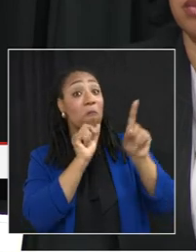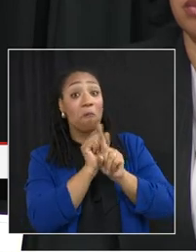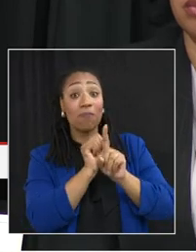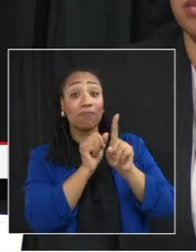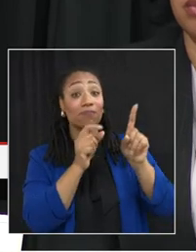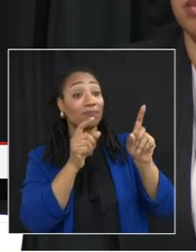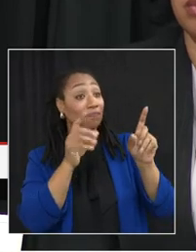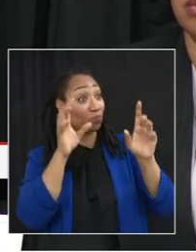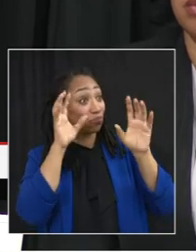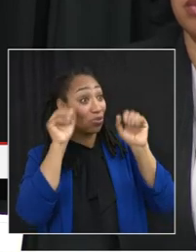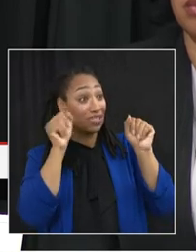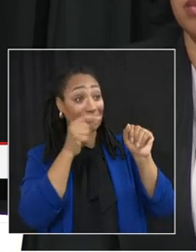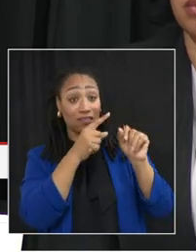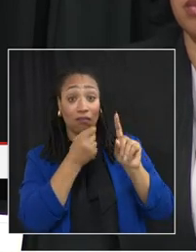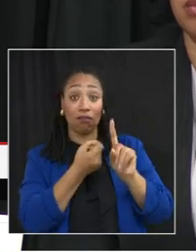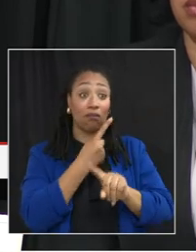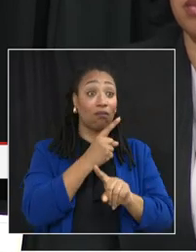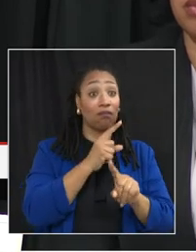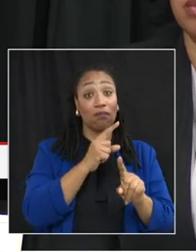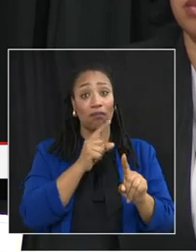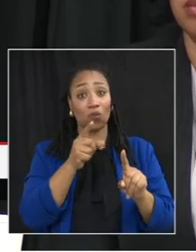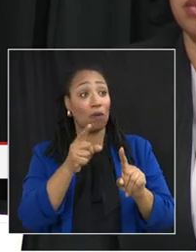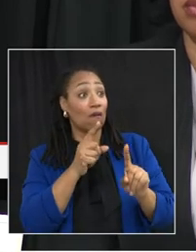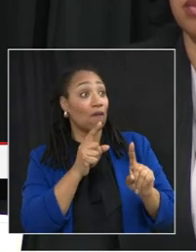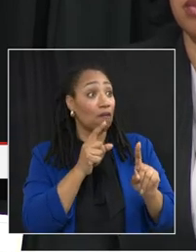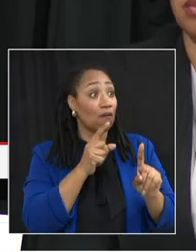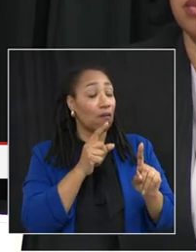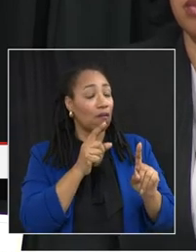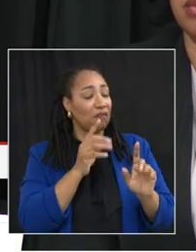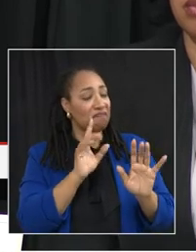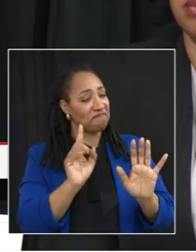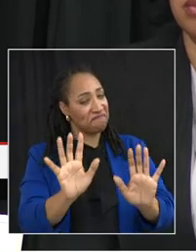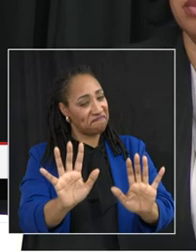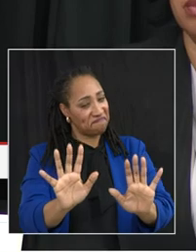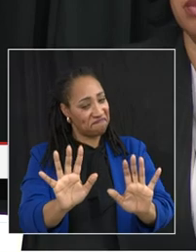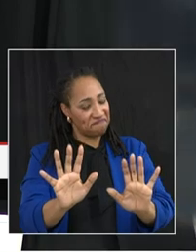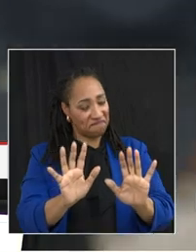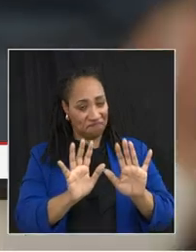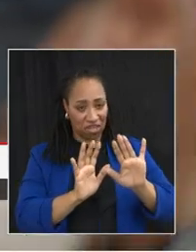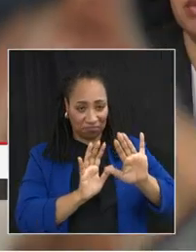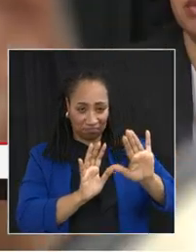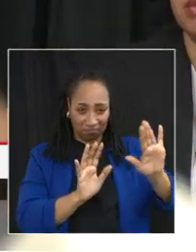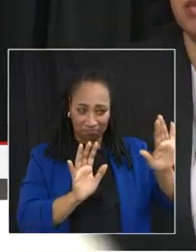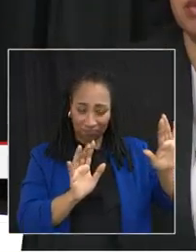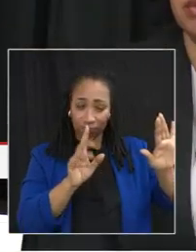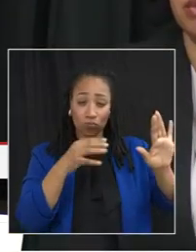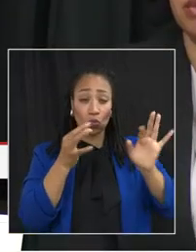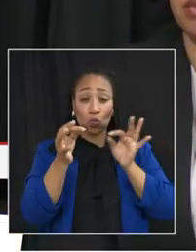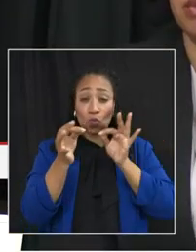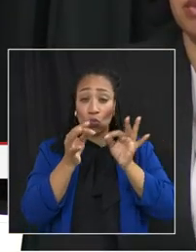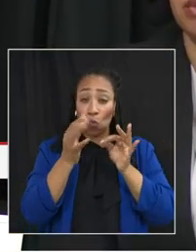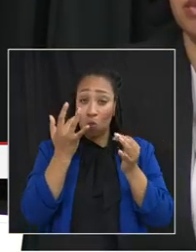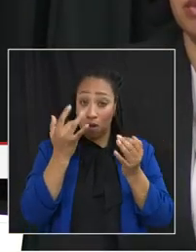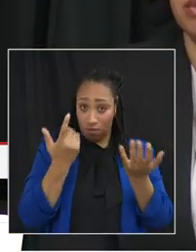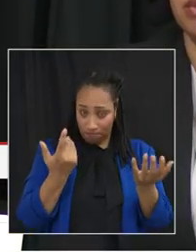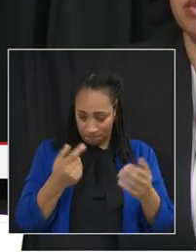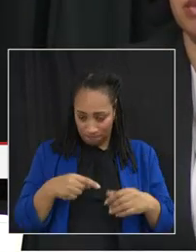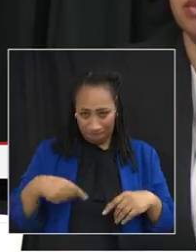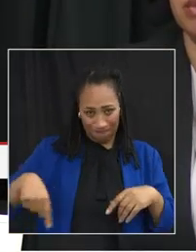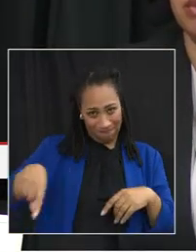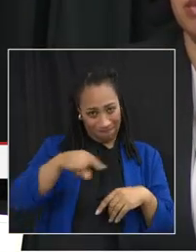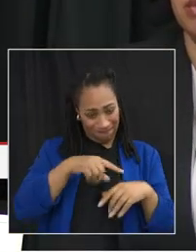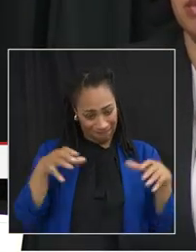And be clear. And part of the reason why I started out telling you who we are as a city is because